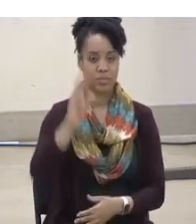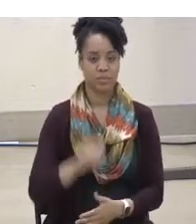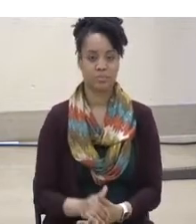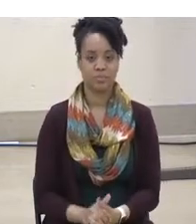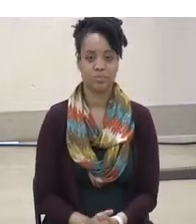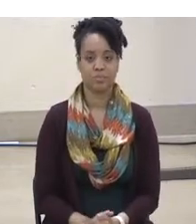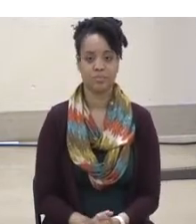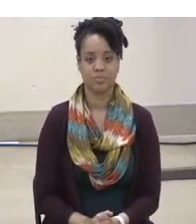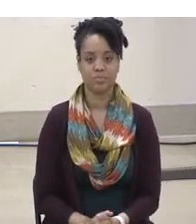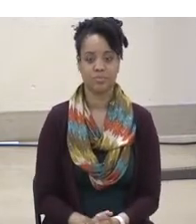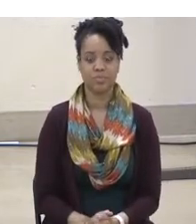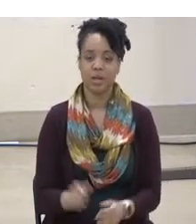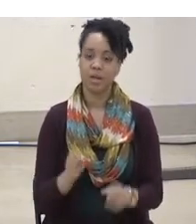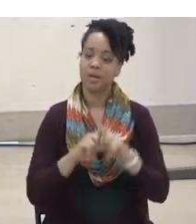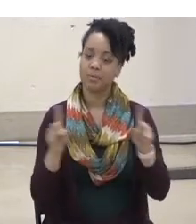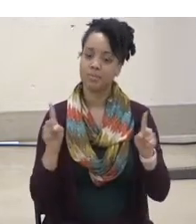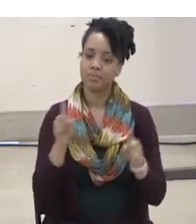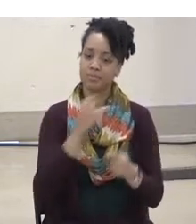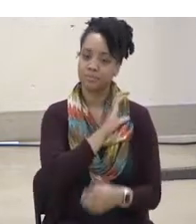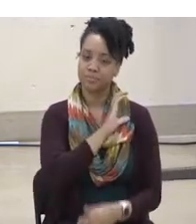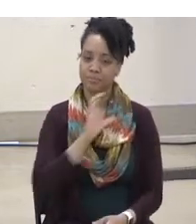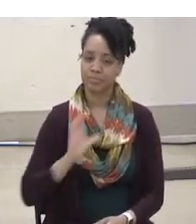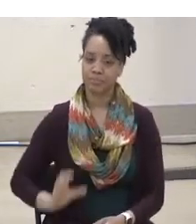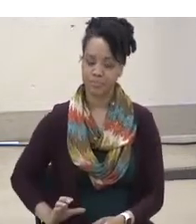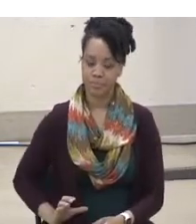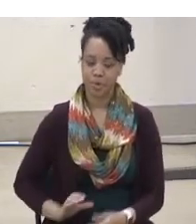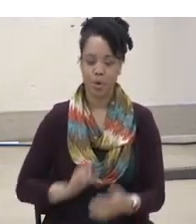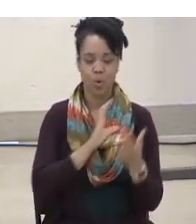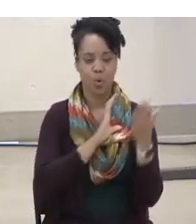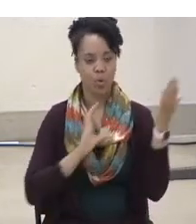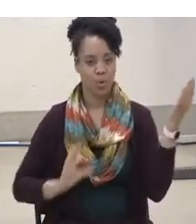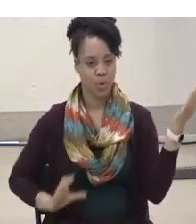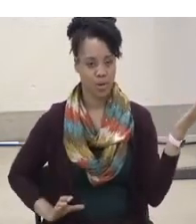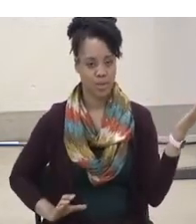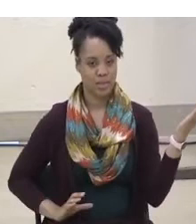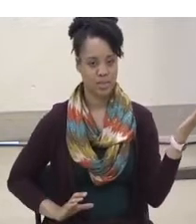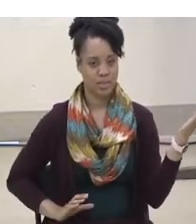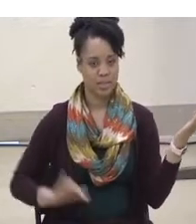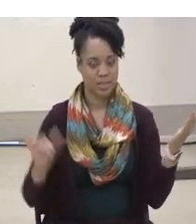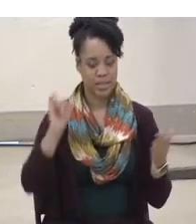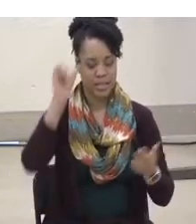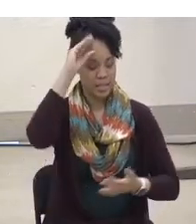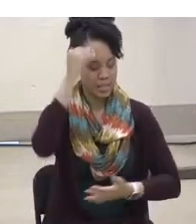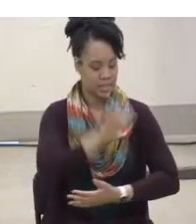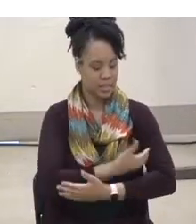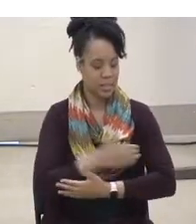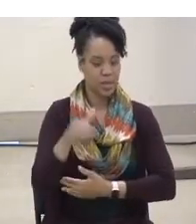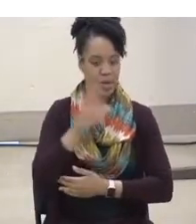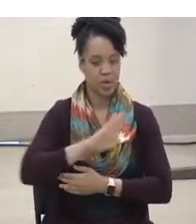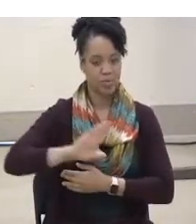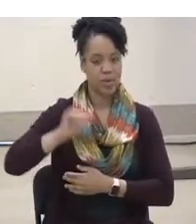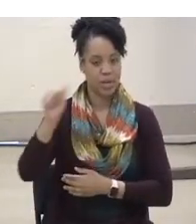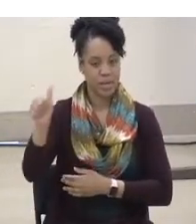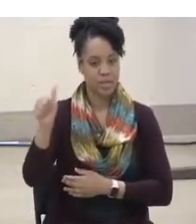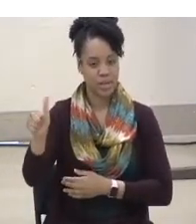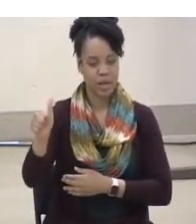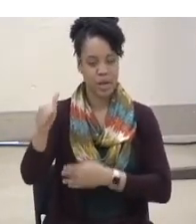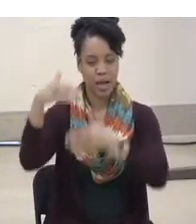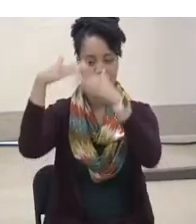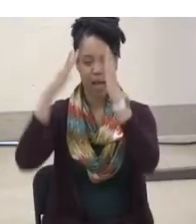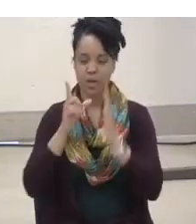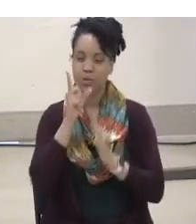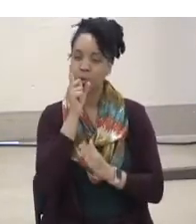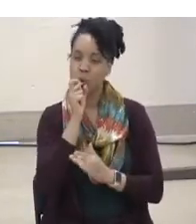Versículo 6. But Christ as a son over his own house, whose house